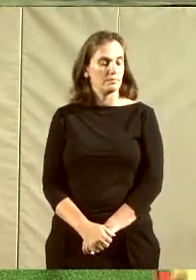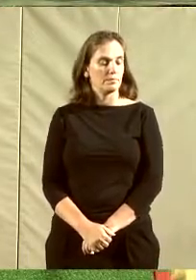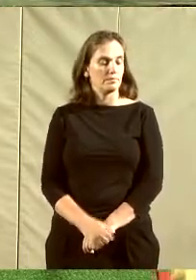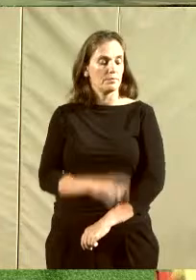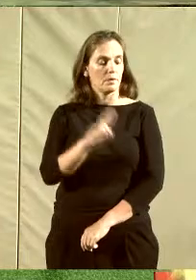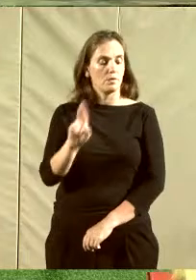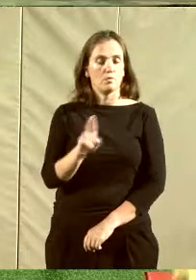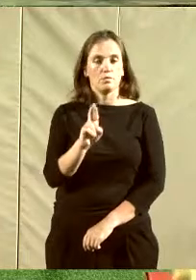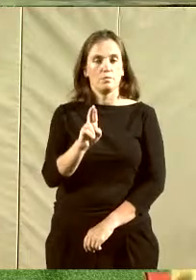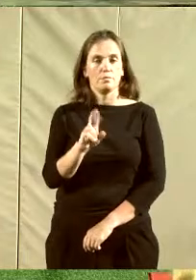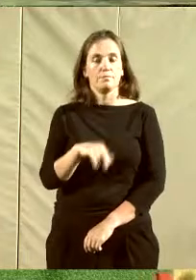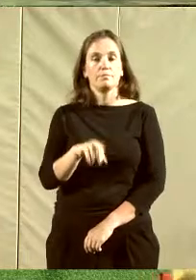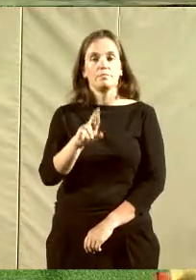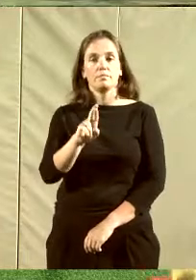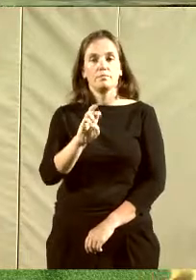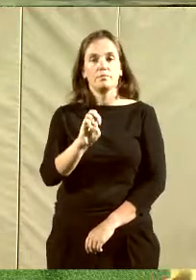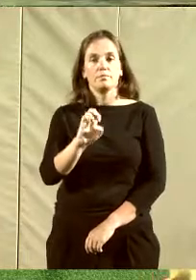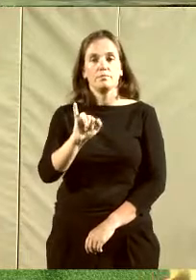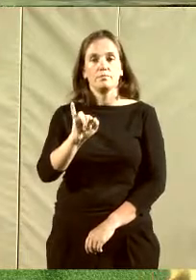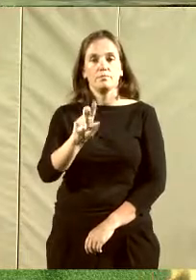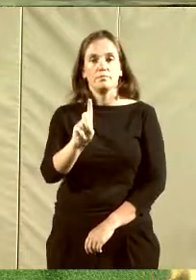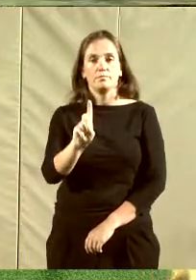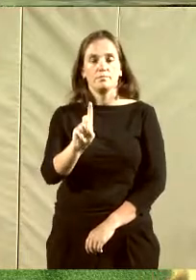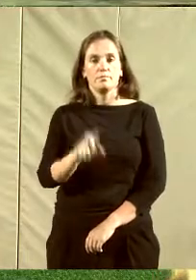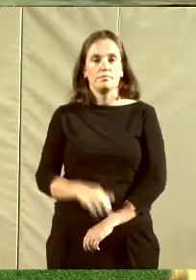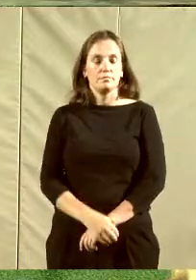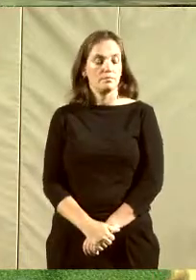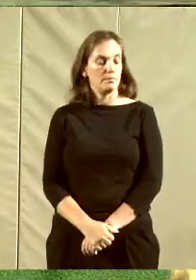Ruby Sue Reed.